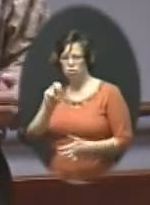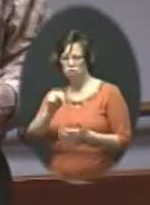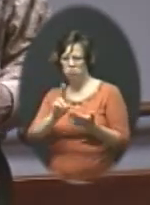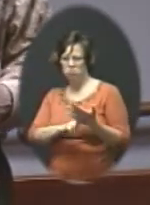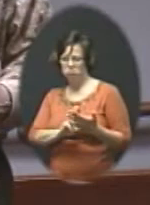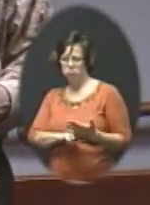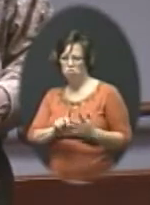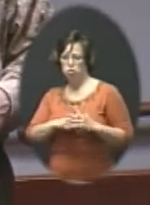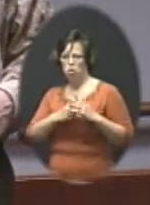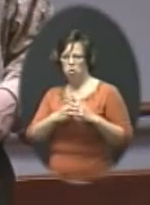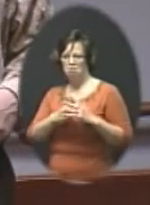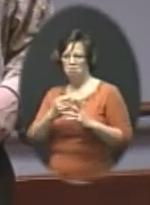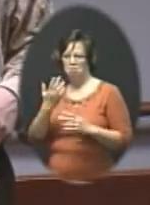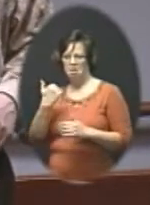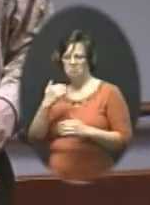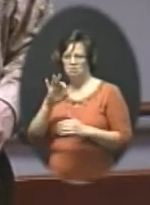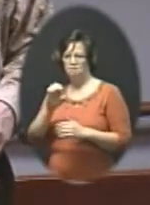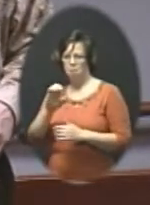petition back in February,